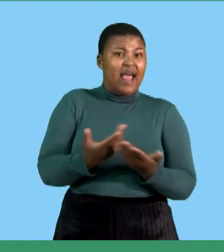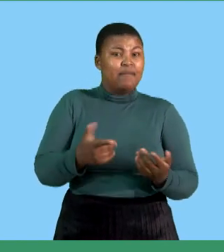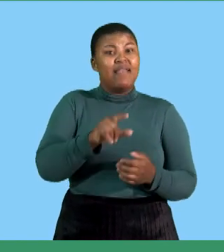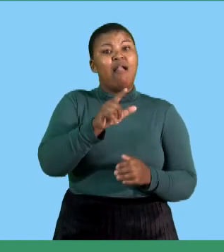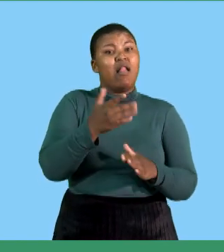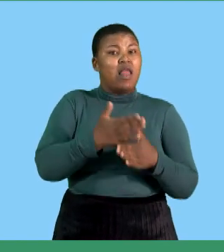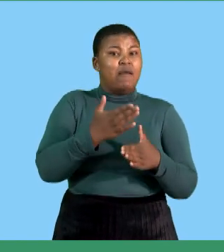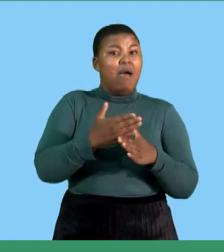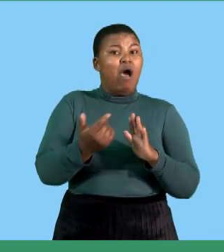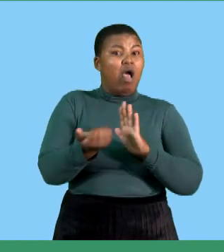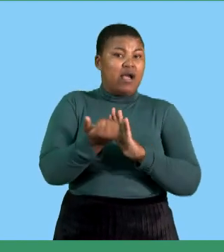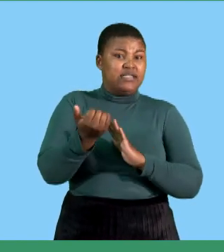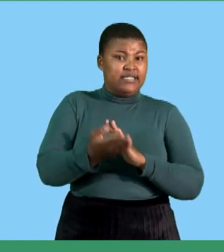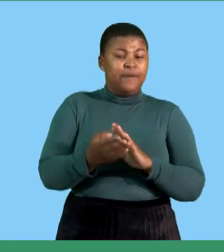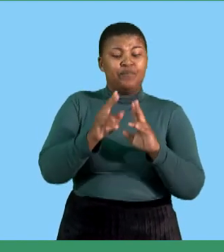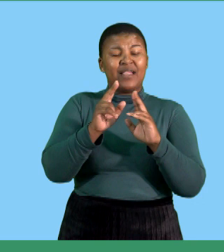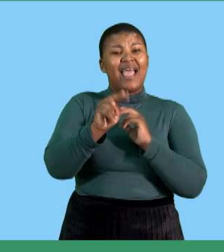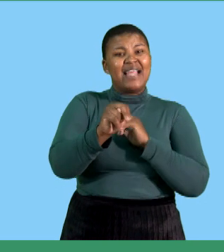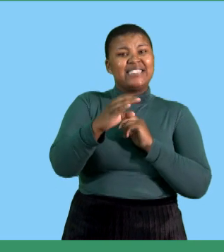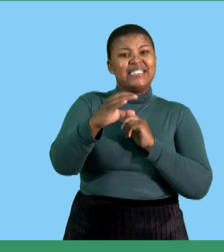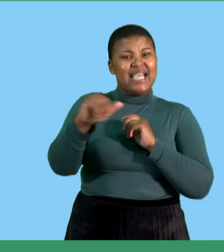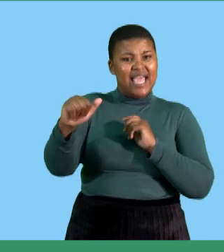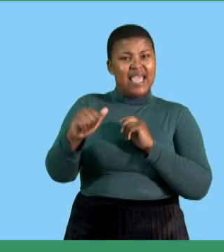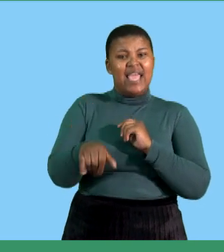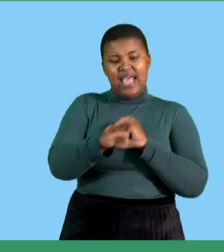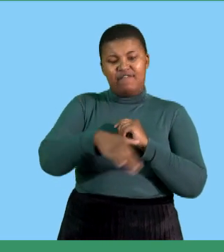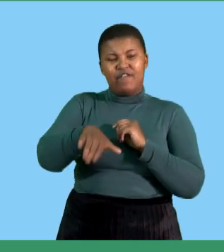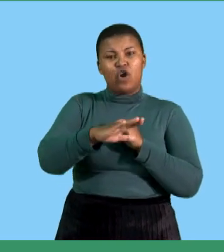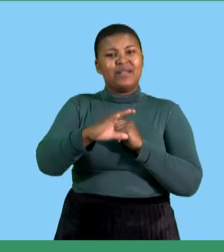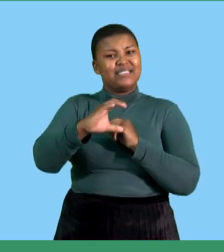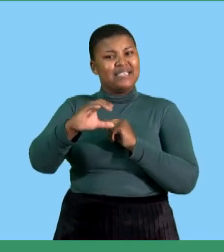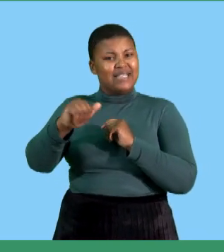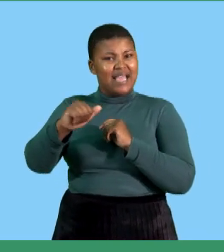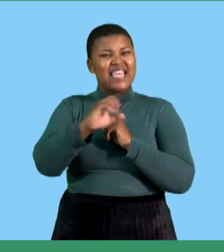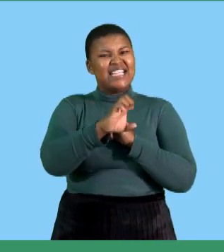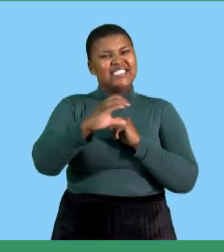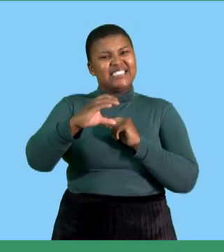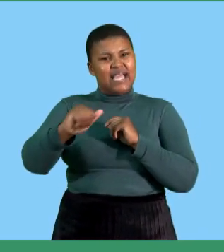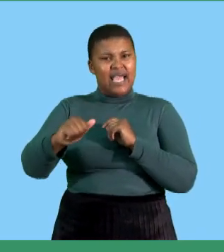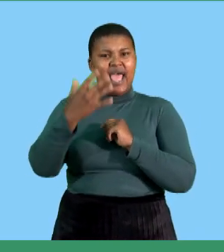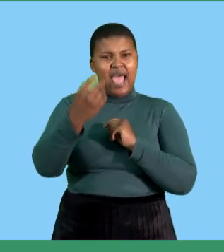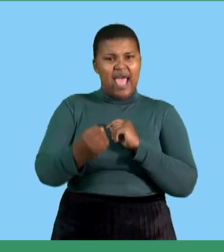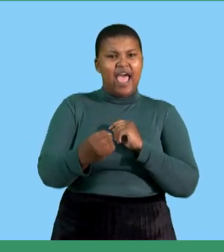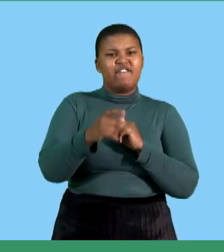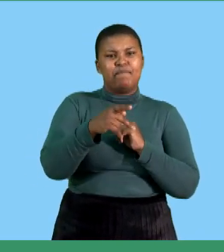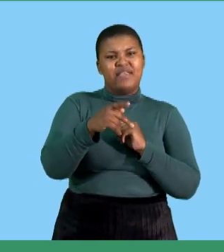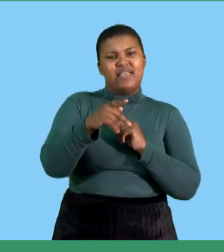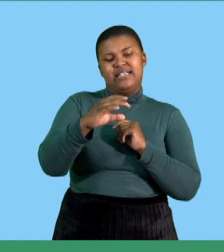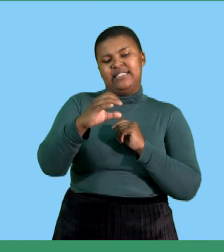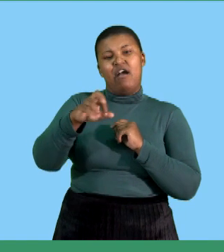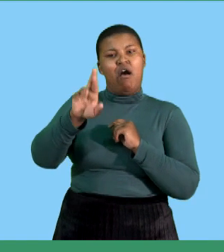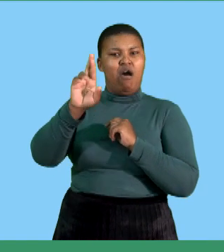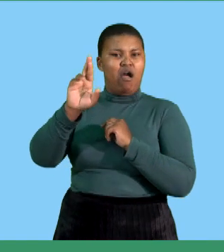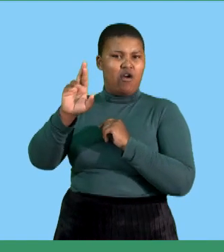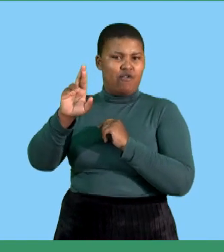Then we've got our National Credit Act. We've got Environmental Conservative Act. We've got the Patents and the Copyright. So